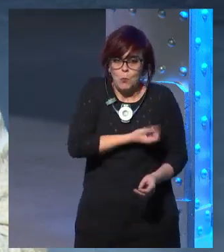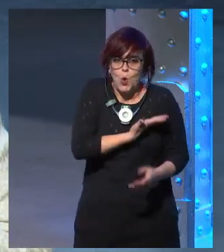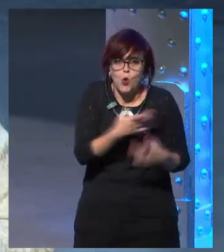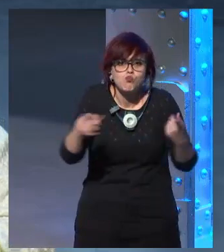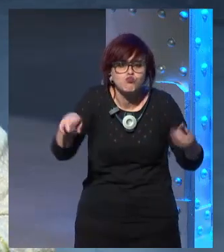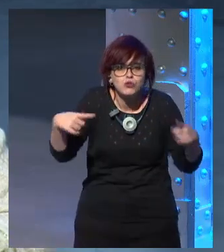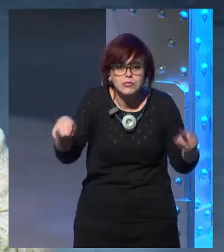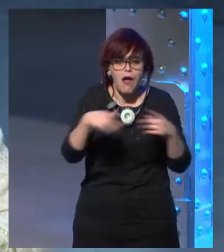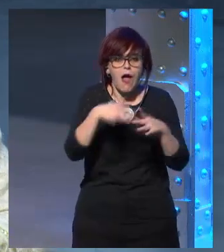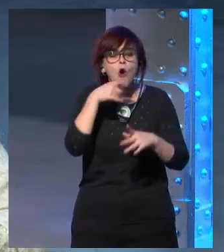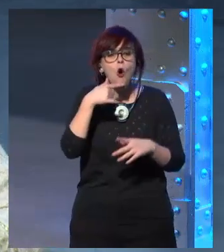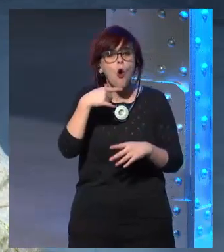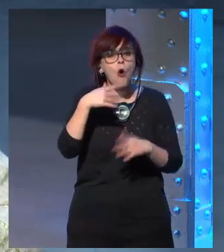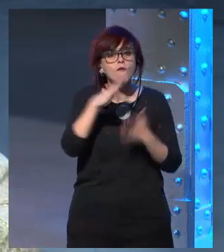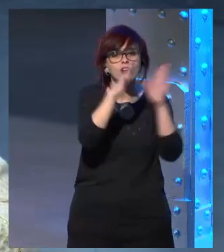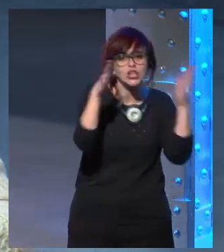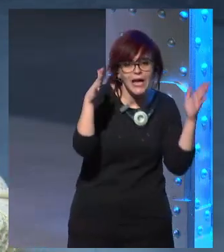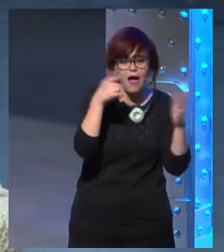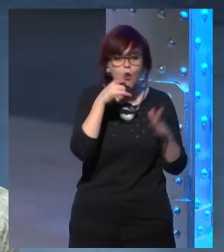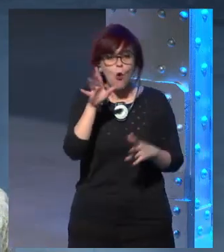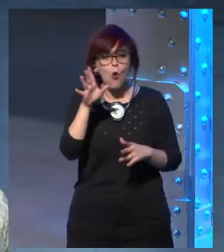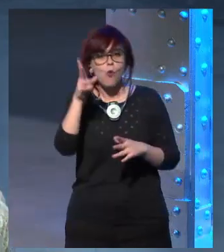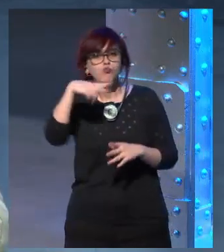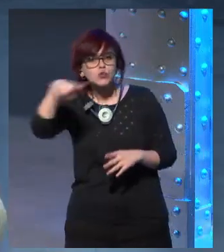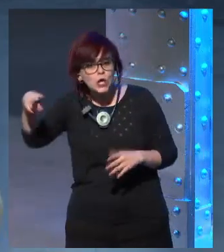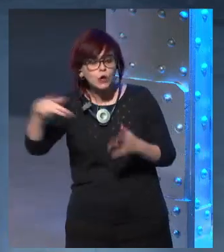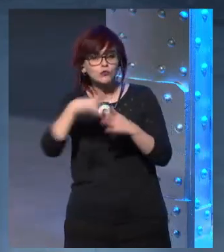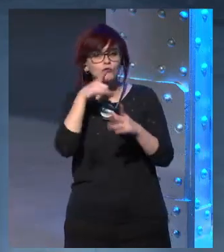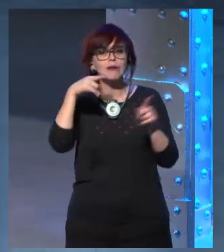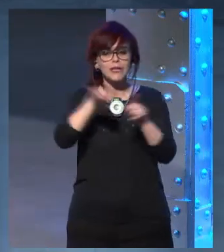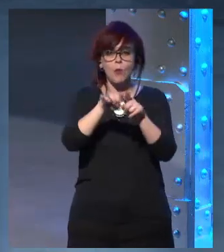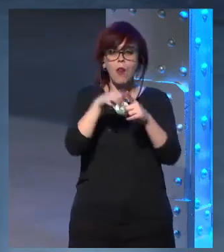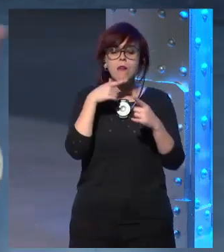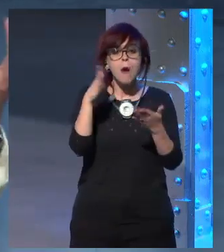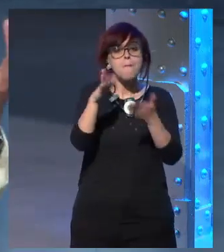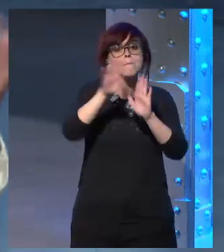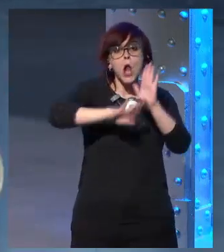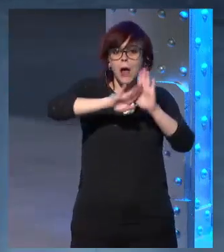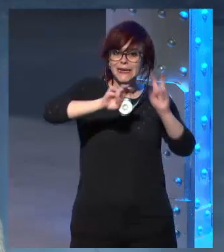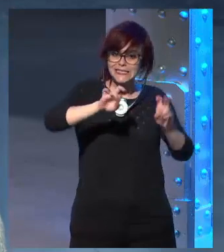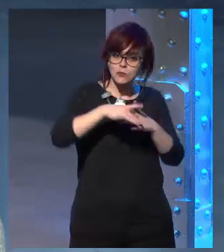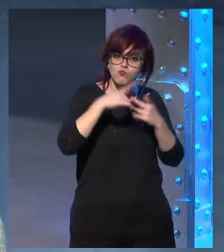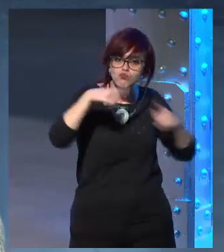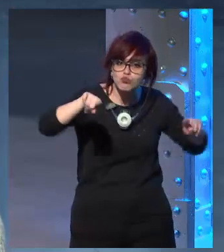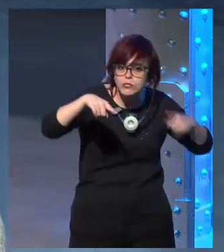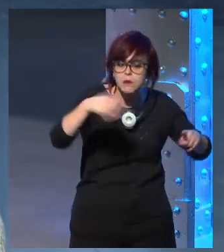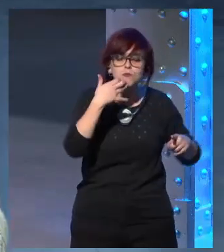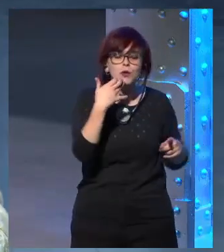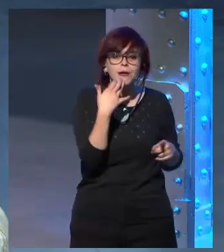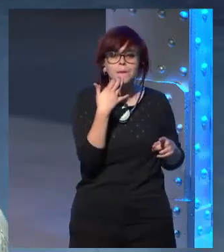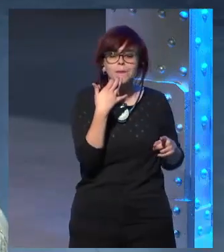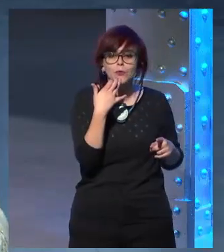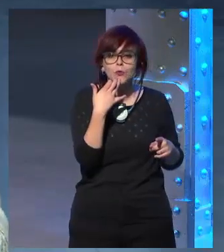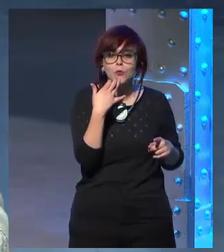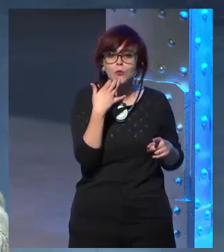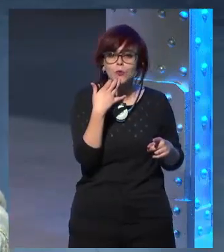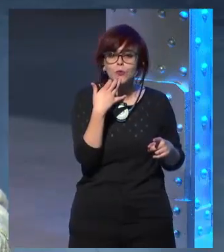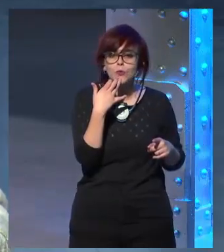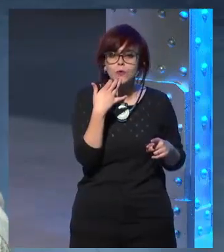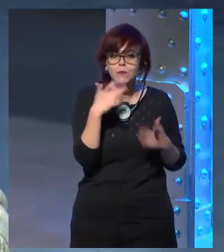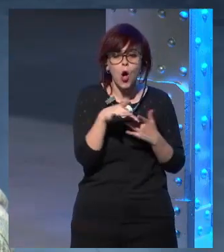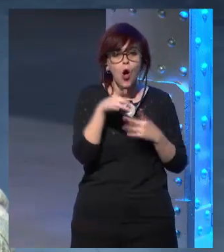we have created music label programs. So they can come in and record. Everybody wants to be a hip-hop artist. They come